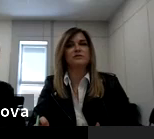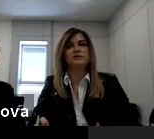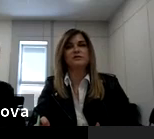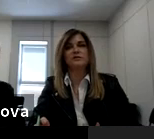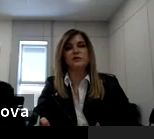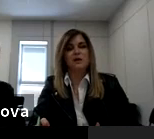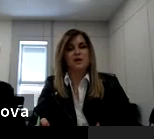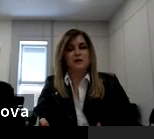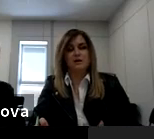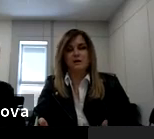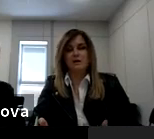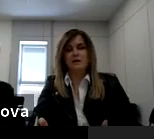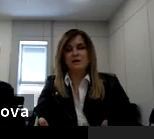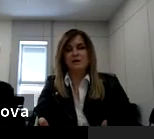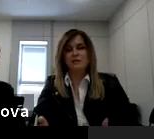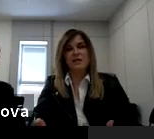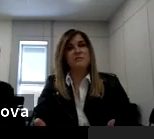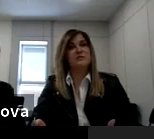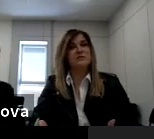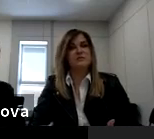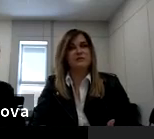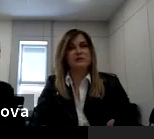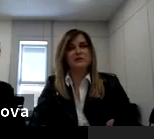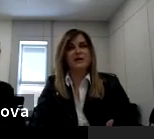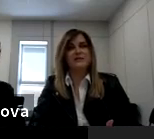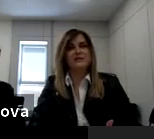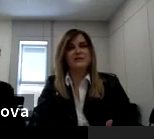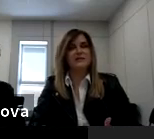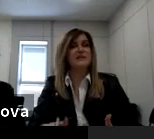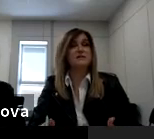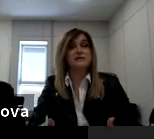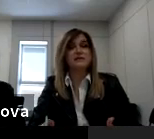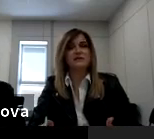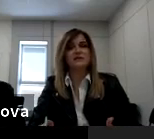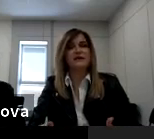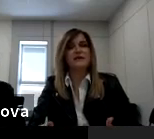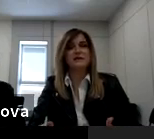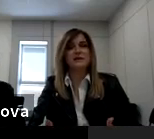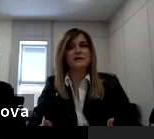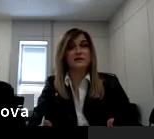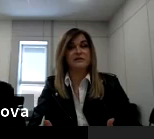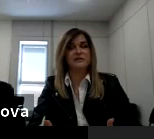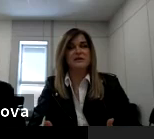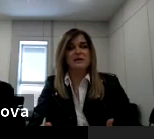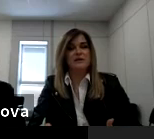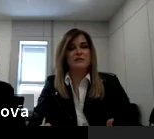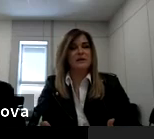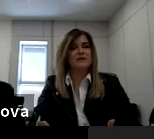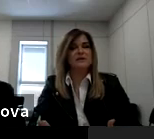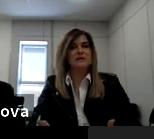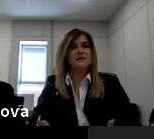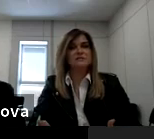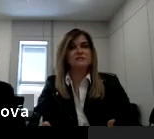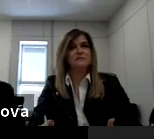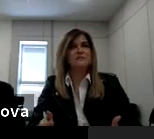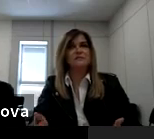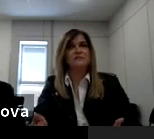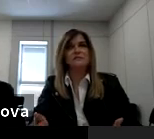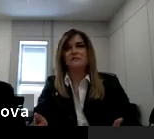know, to make a beautiful lighting and interesting lighting effect. Because